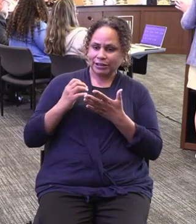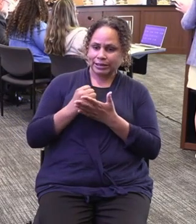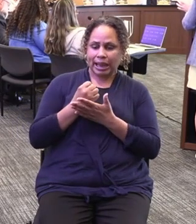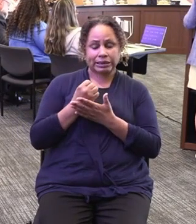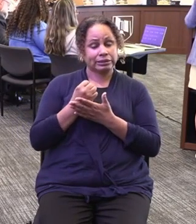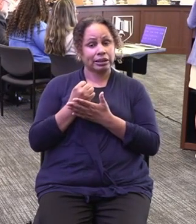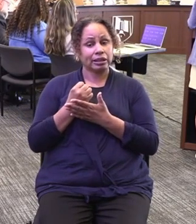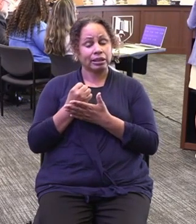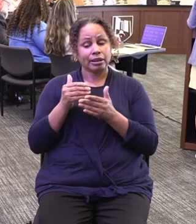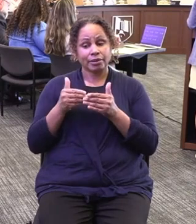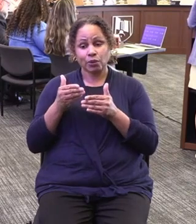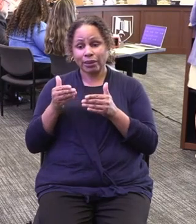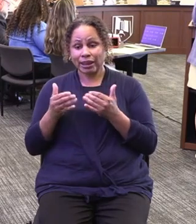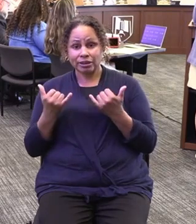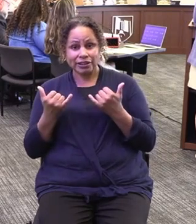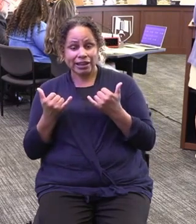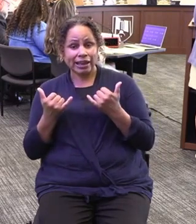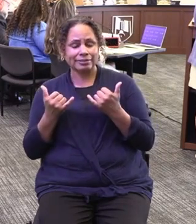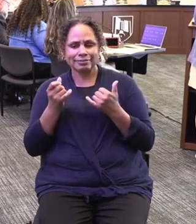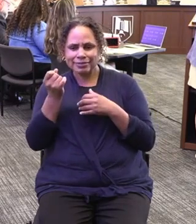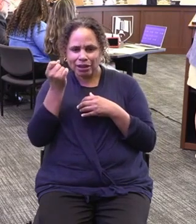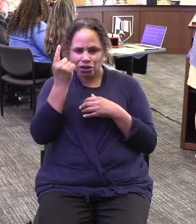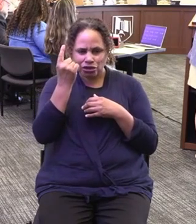awareness to action.